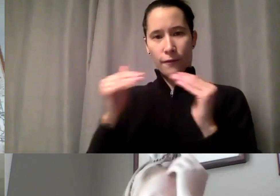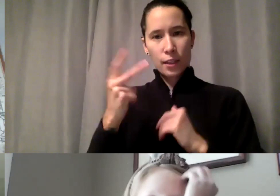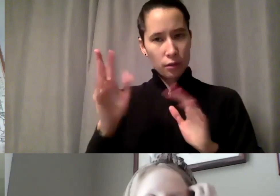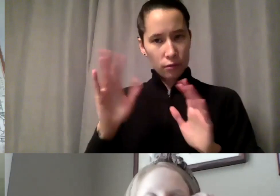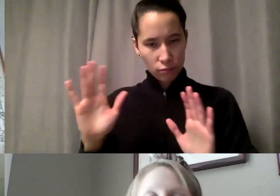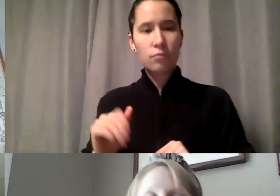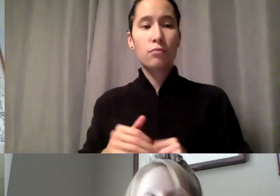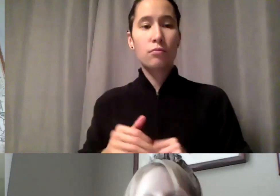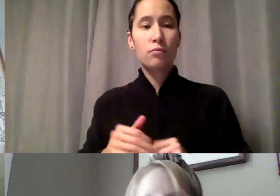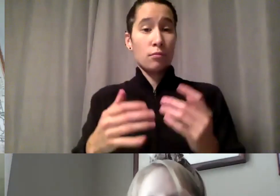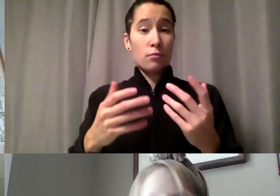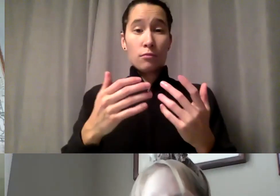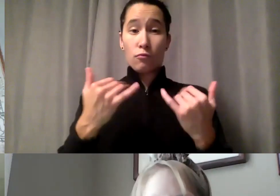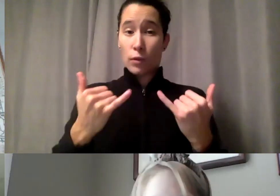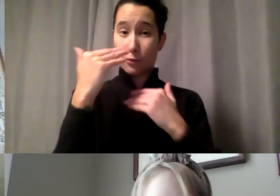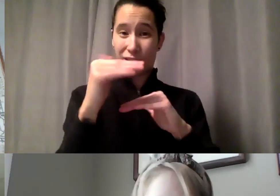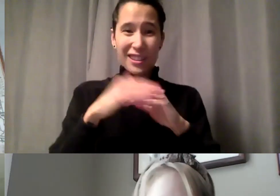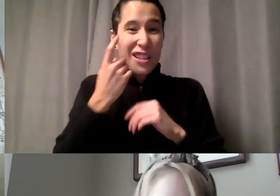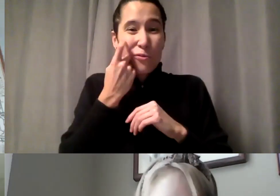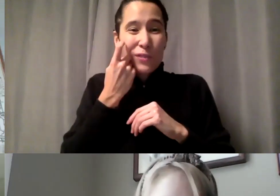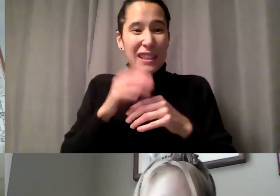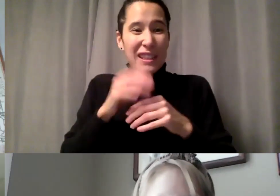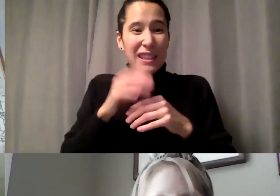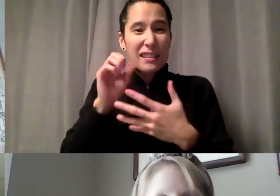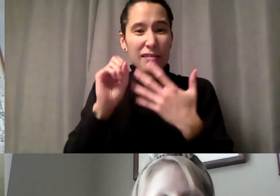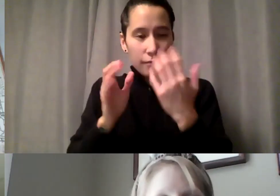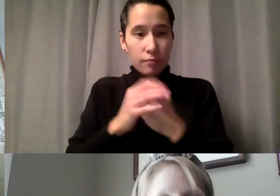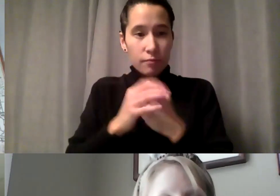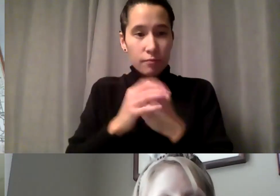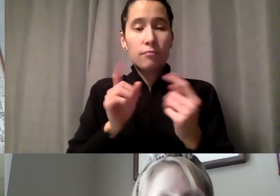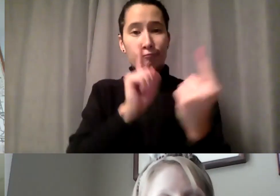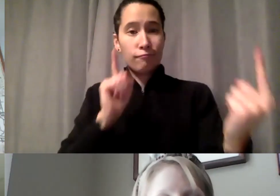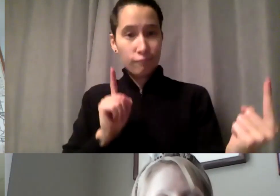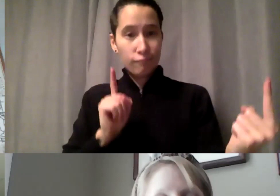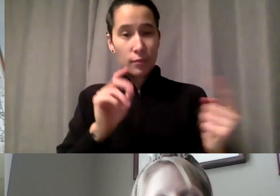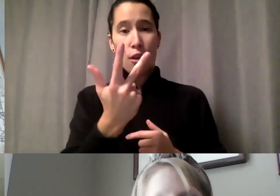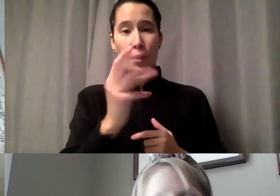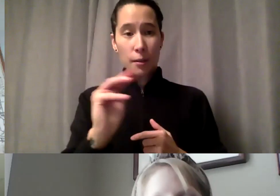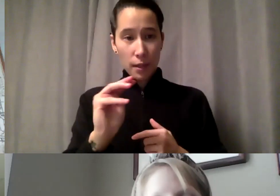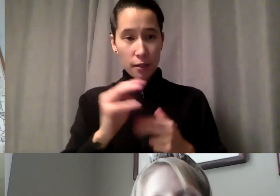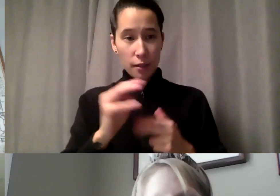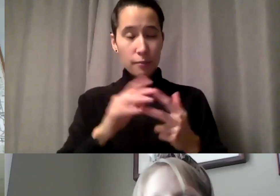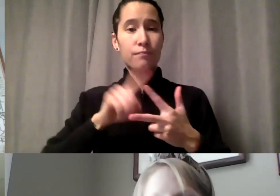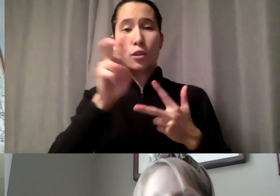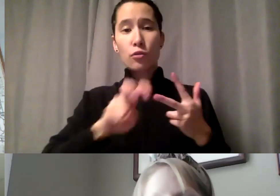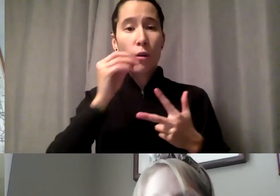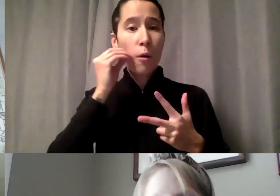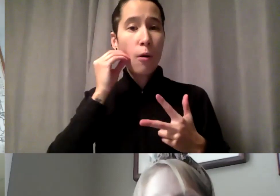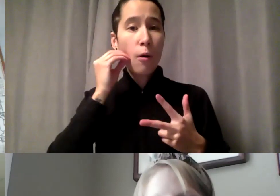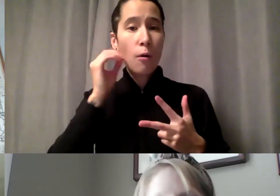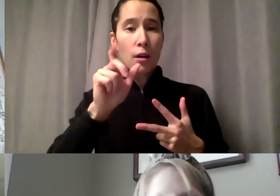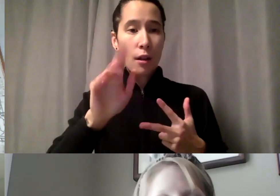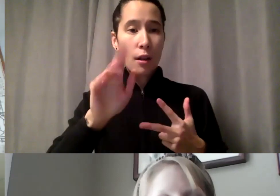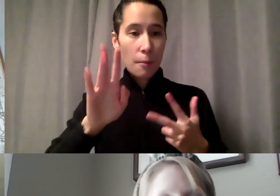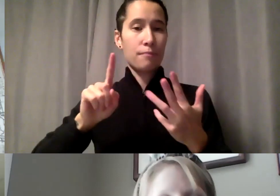The current restrictions are the ones that I just outlined. So maintaining physical distance of 3 meters, travel to your home club, no spectators.